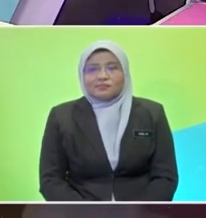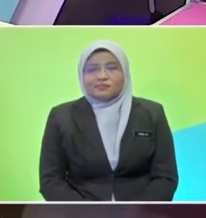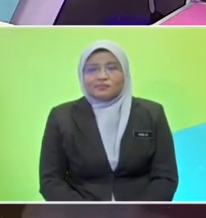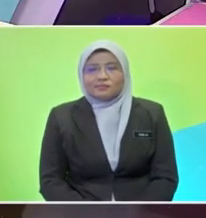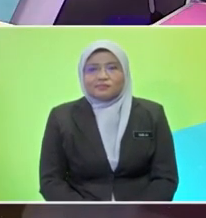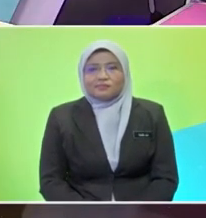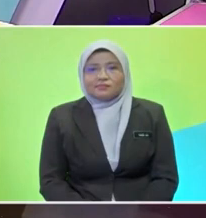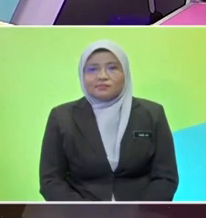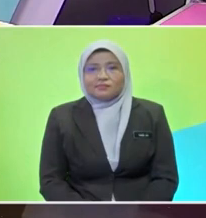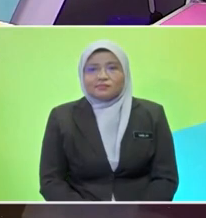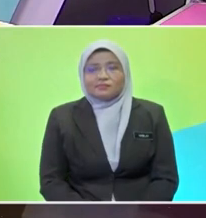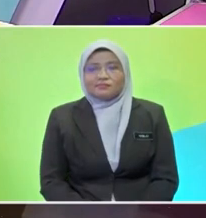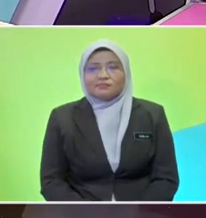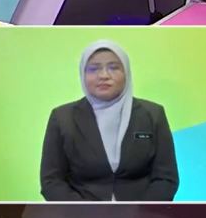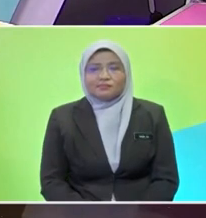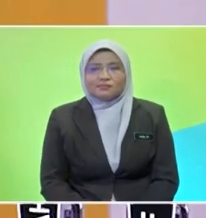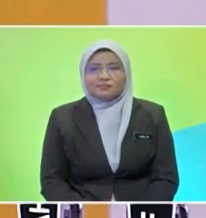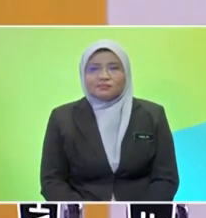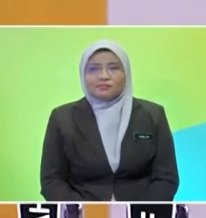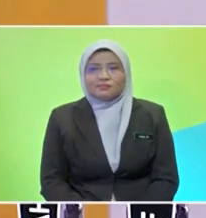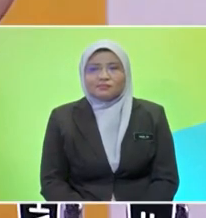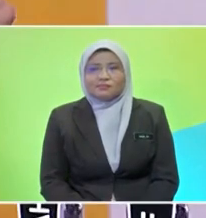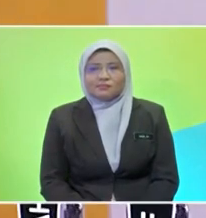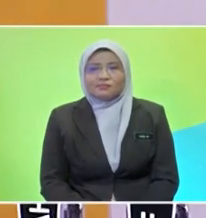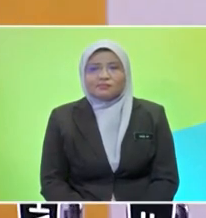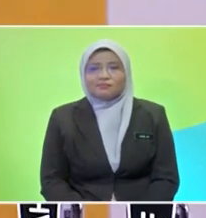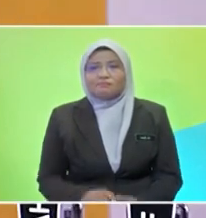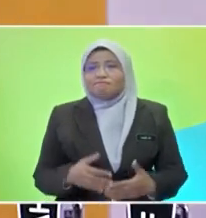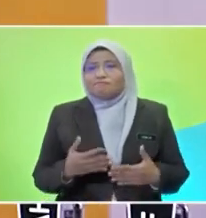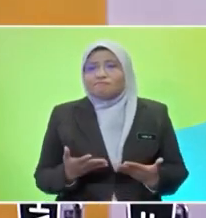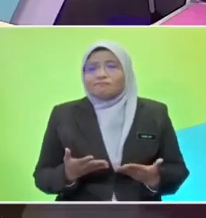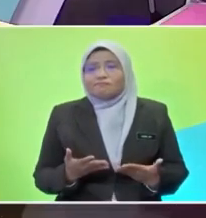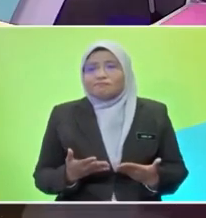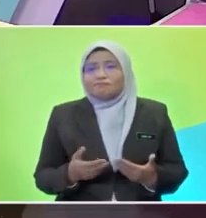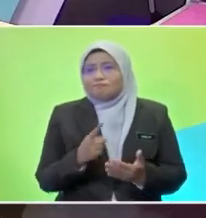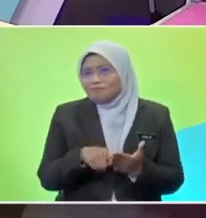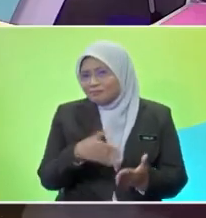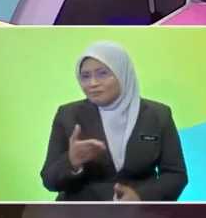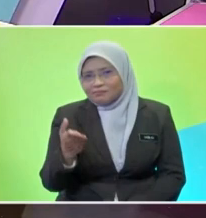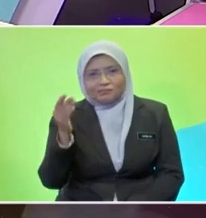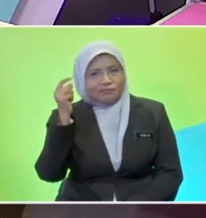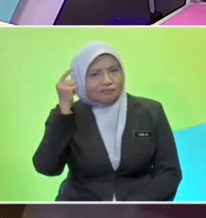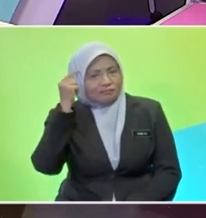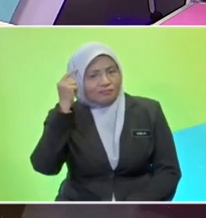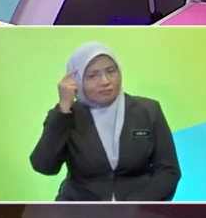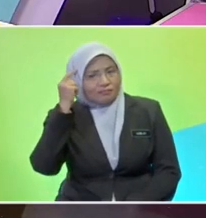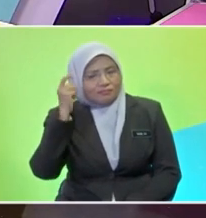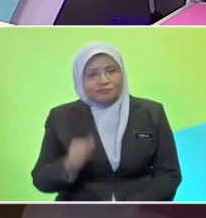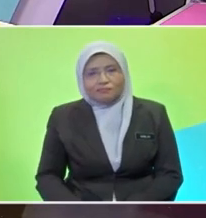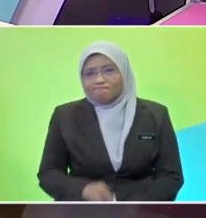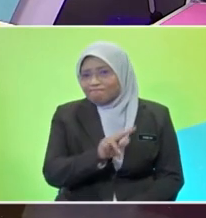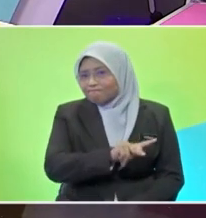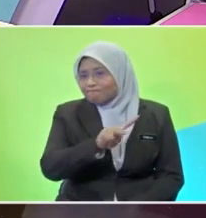bit, but Mr. Ka. Yeah. Yes. What do you think of their performances there? Excellent, see, Hanif. I'm keeping the word around singing,